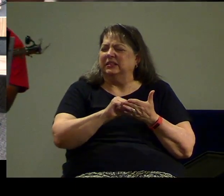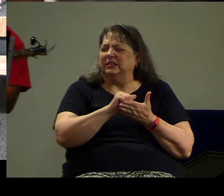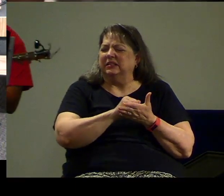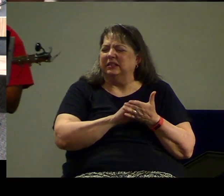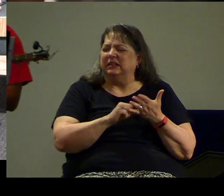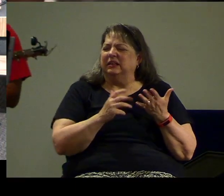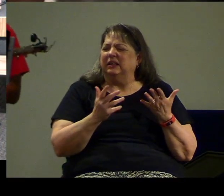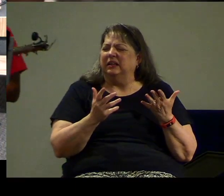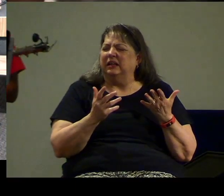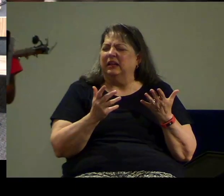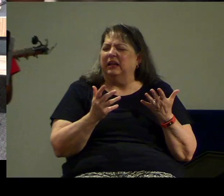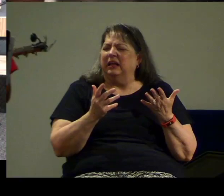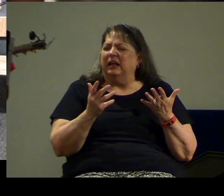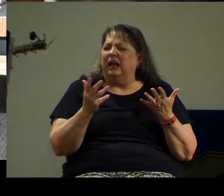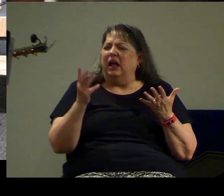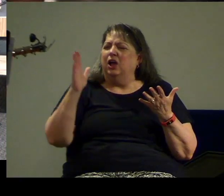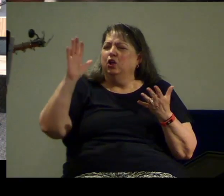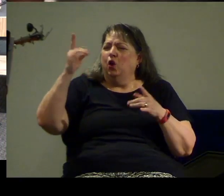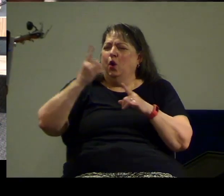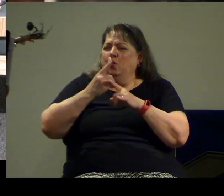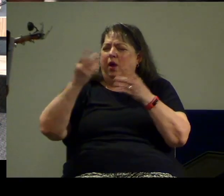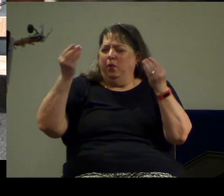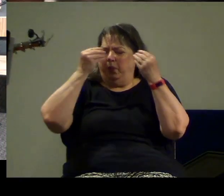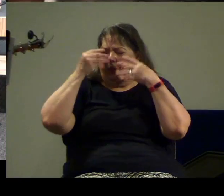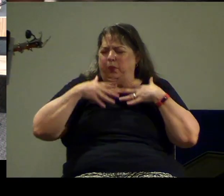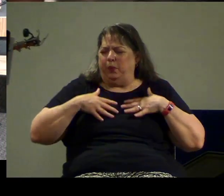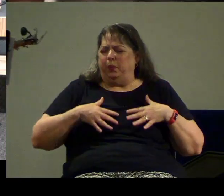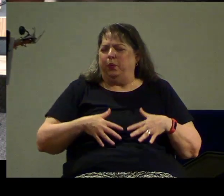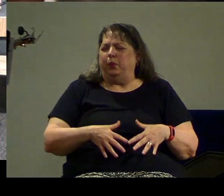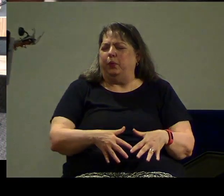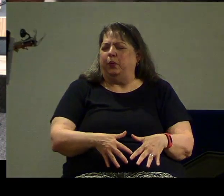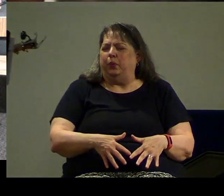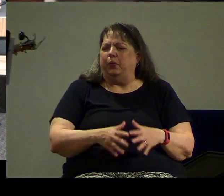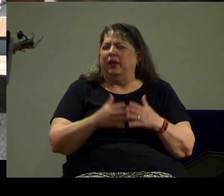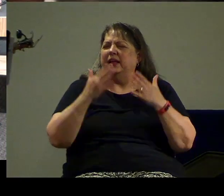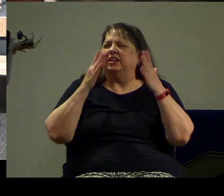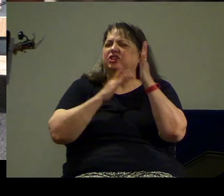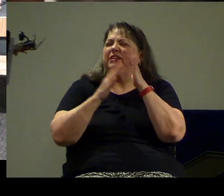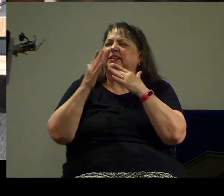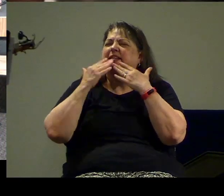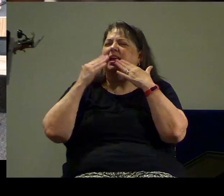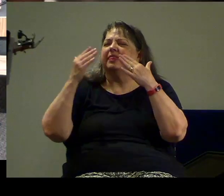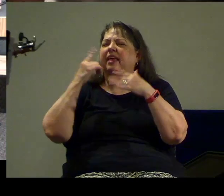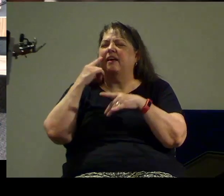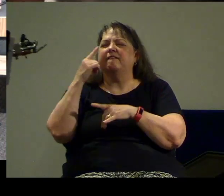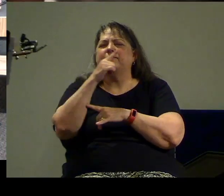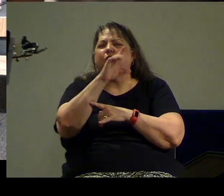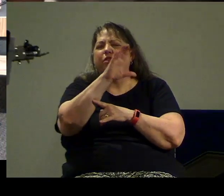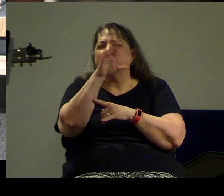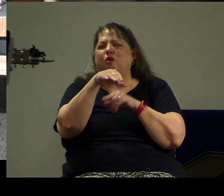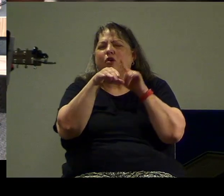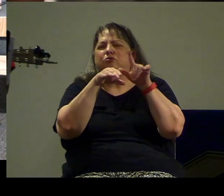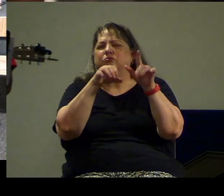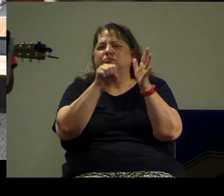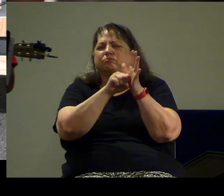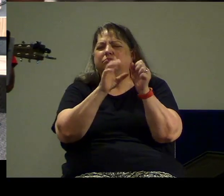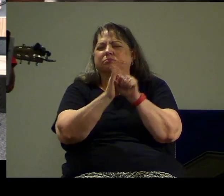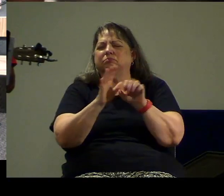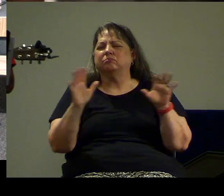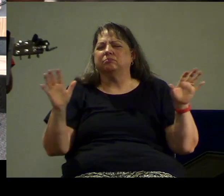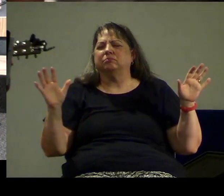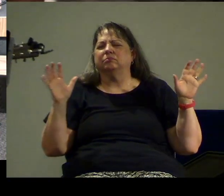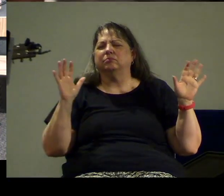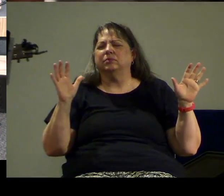Lord, and clothe us in your righteousness, Lord God. Jesus, thank you for going to Calvary's cross, that all our sins may